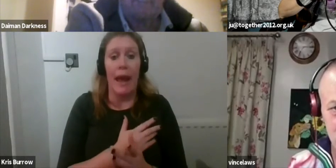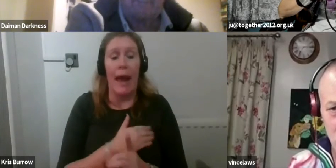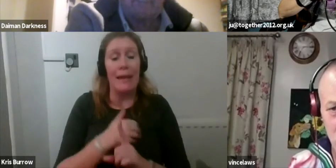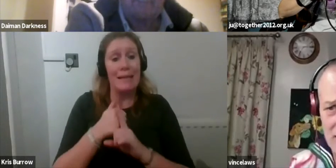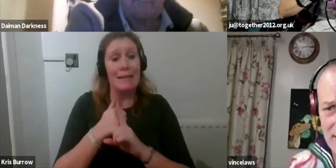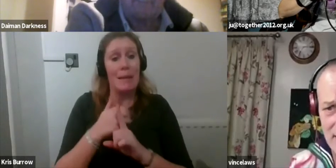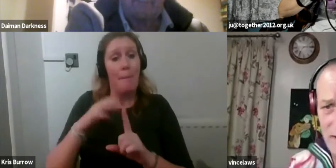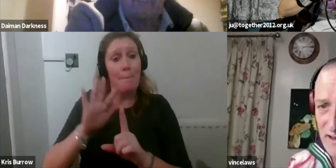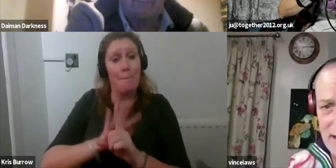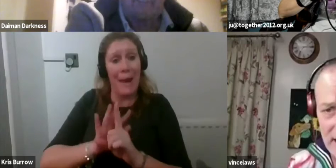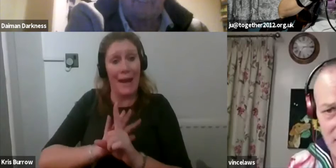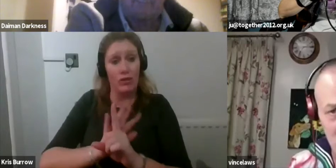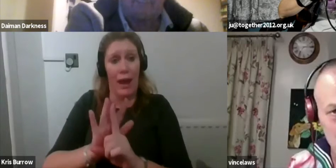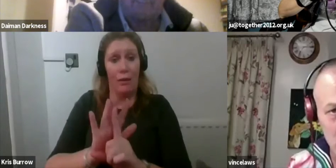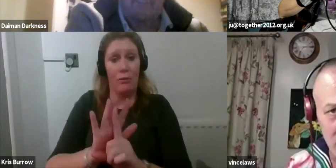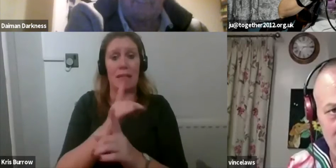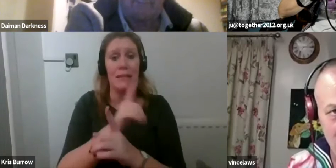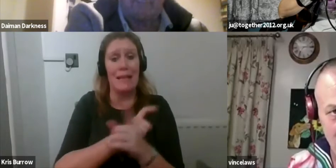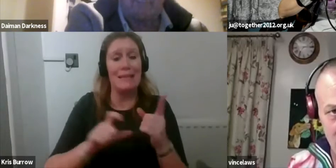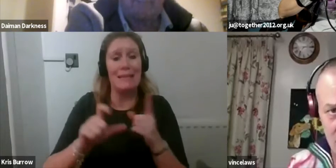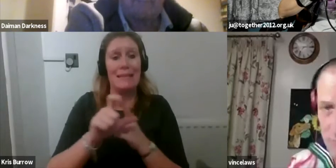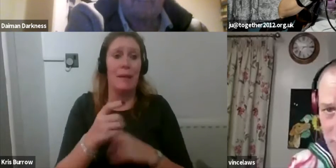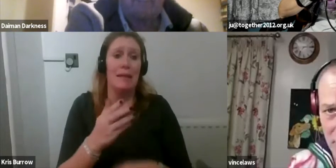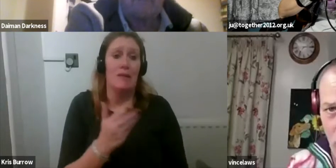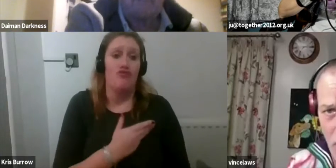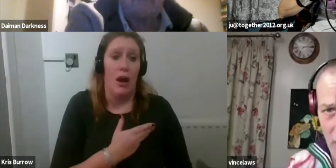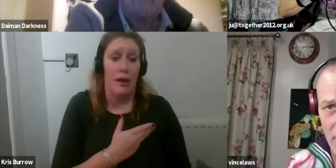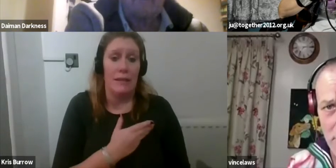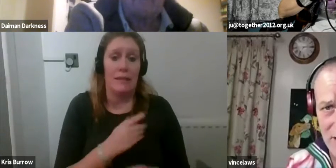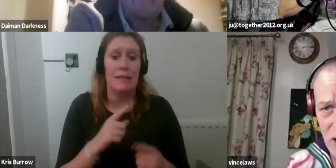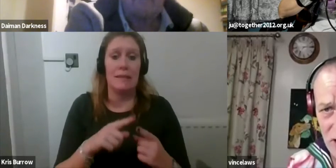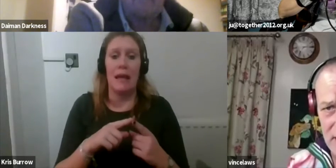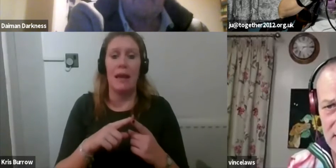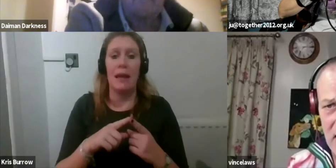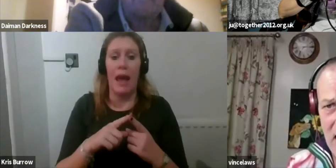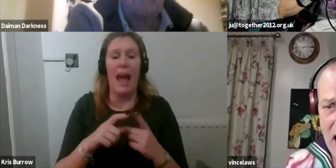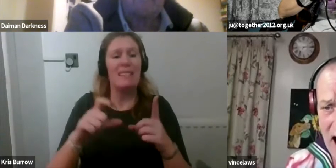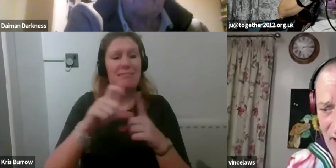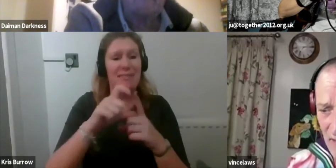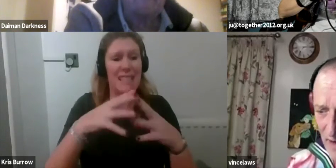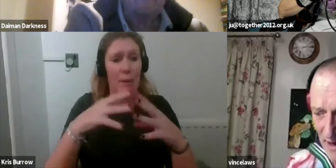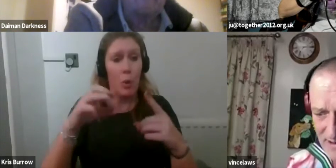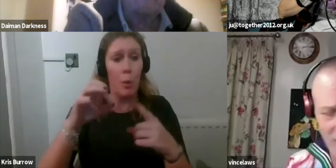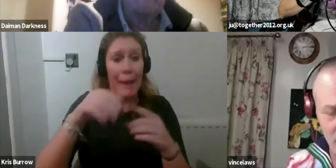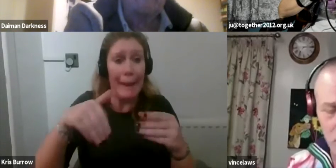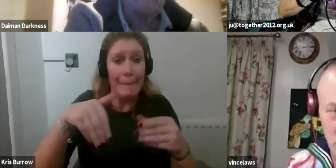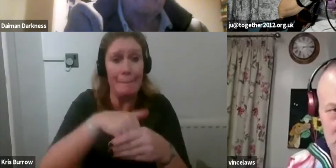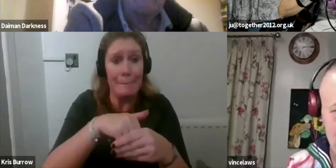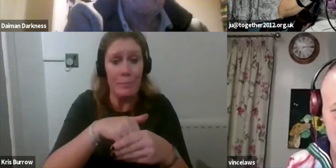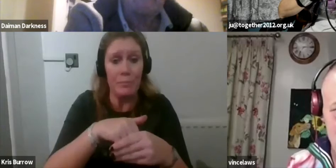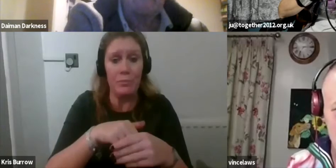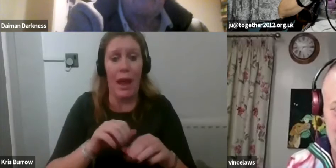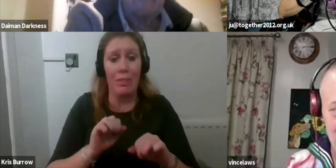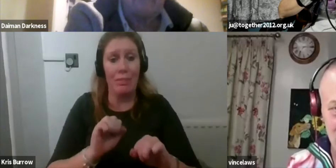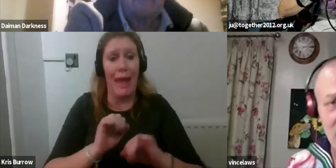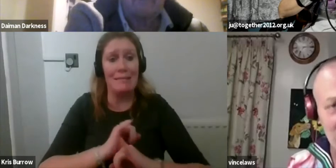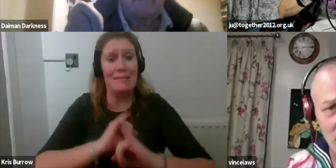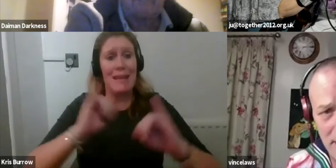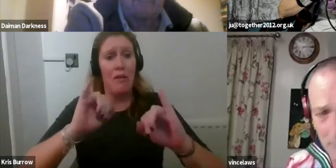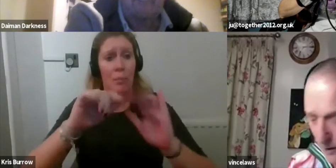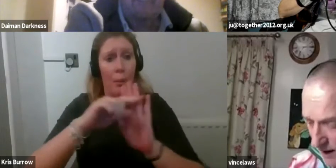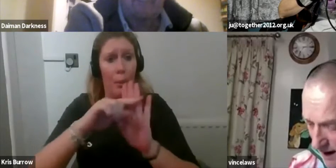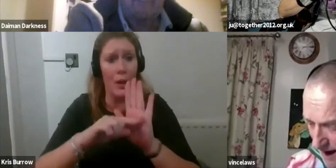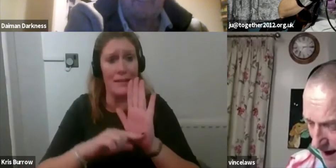It's protesting at the DWP, the Department for Work and Pensions, and their terrible policies, which are basically